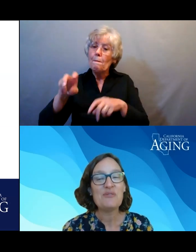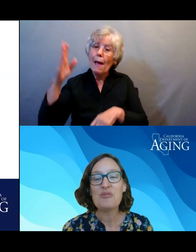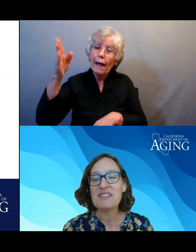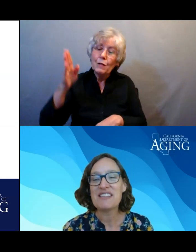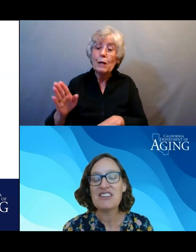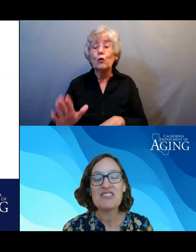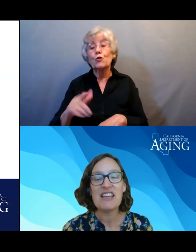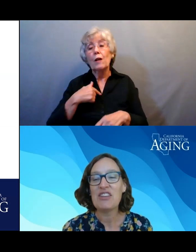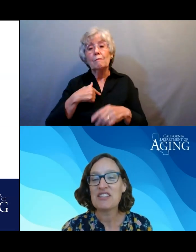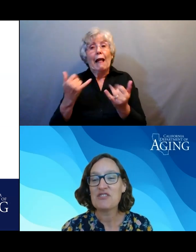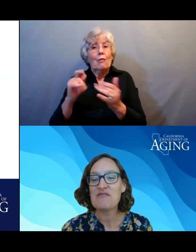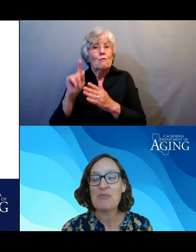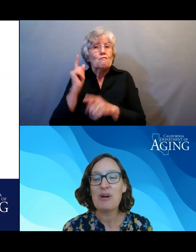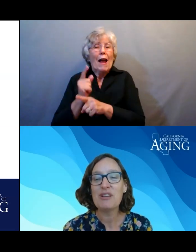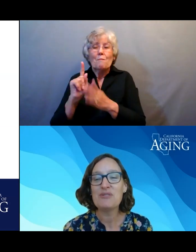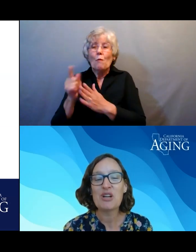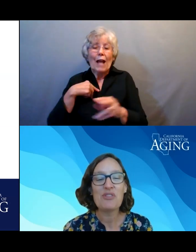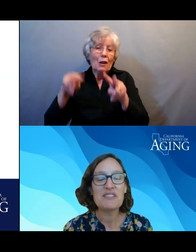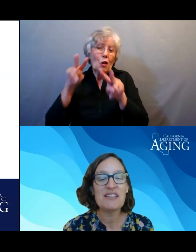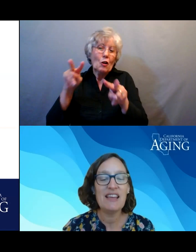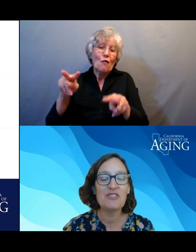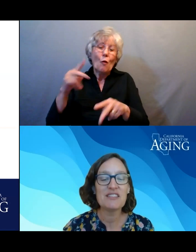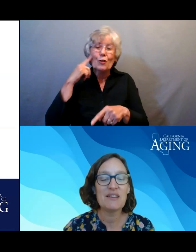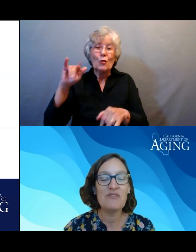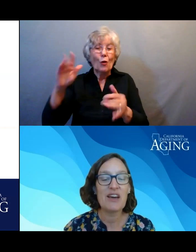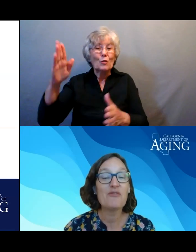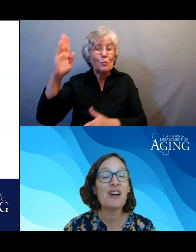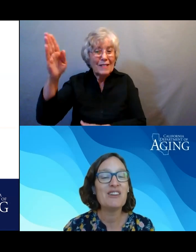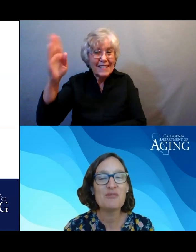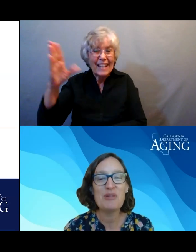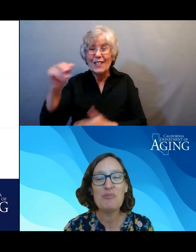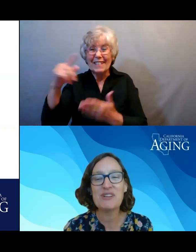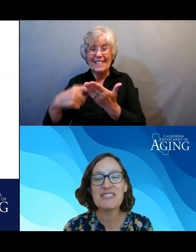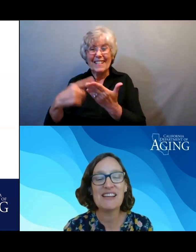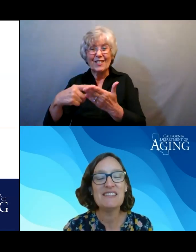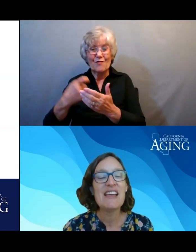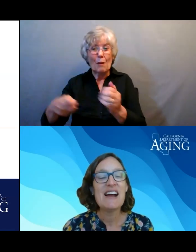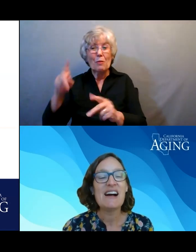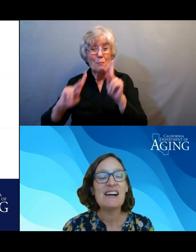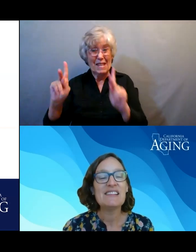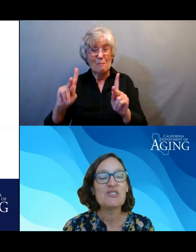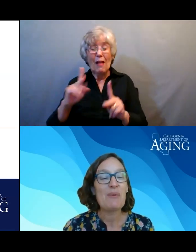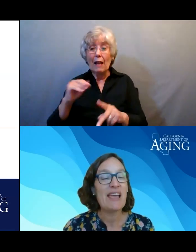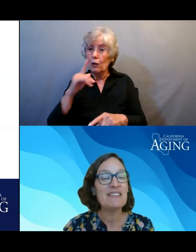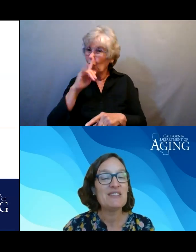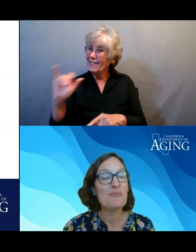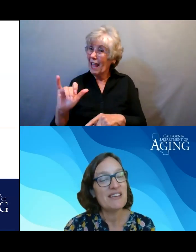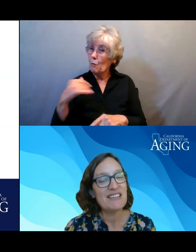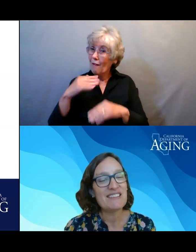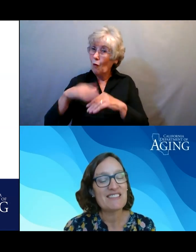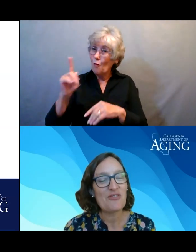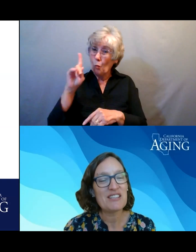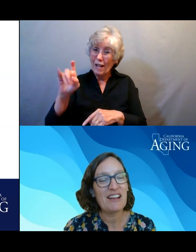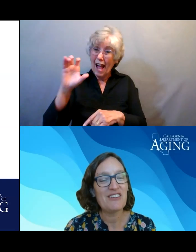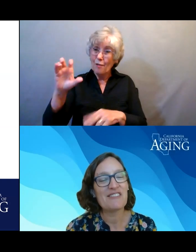forward to the presentation and the discussion from the public who's here with us today. Looks like we've got over 100 people once again. So I will hand it to